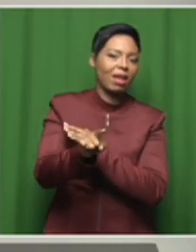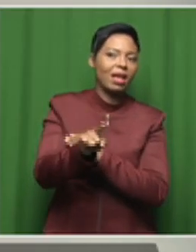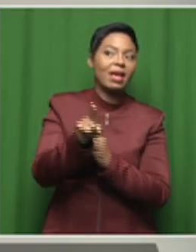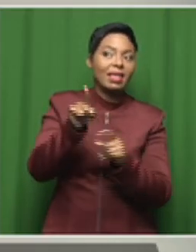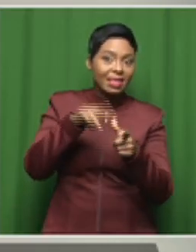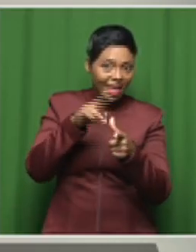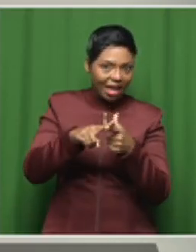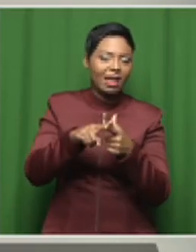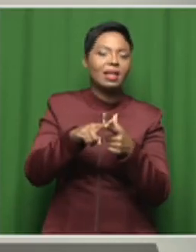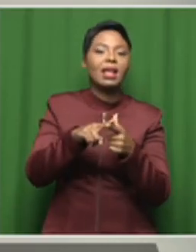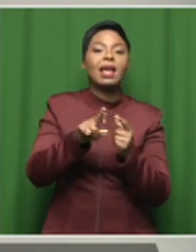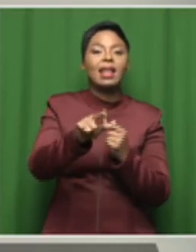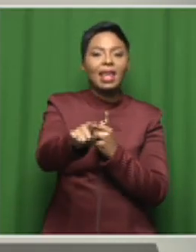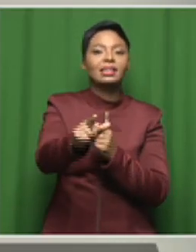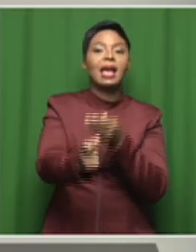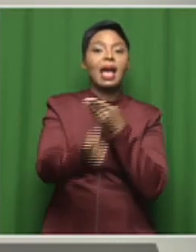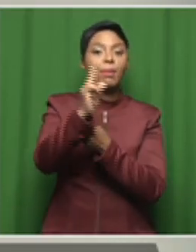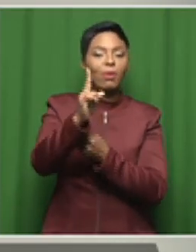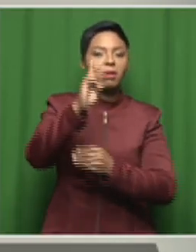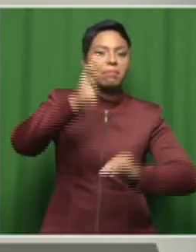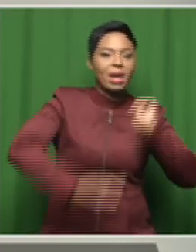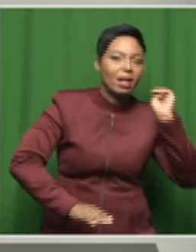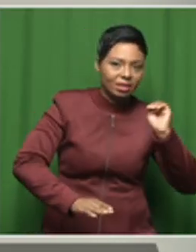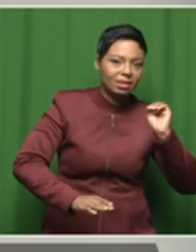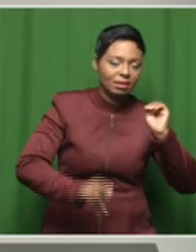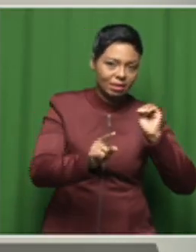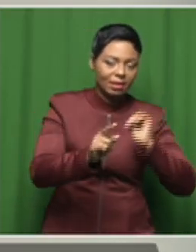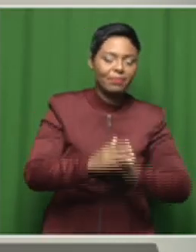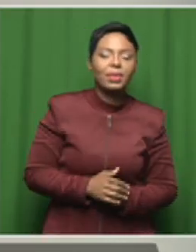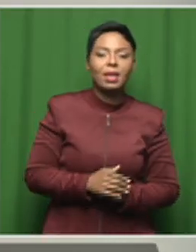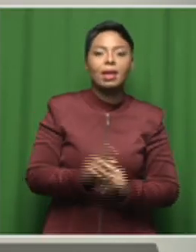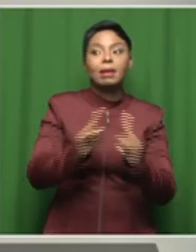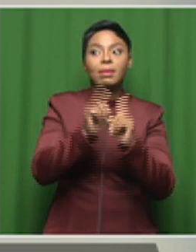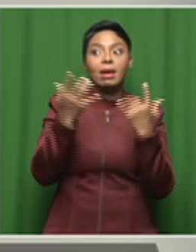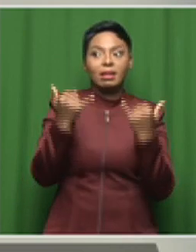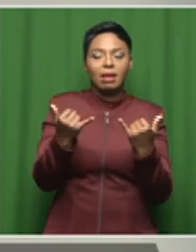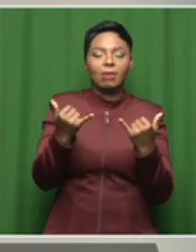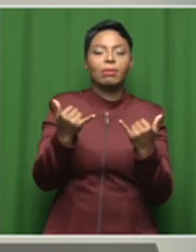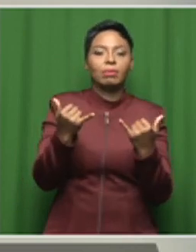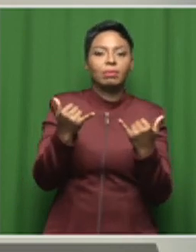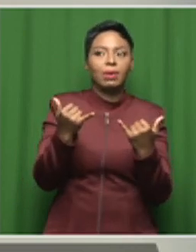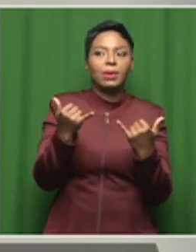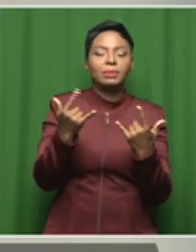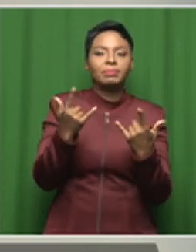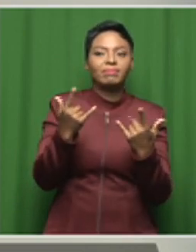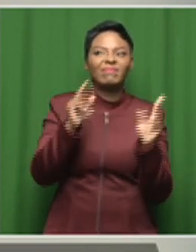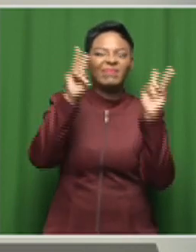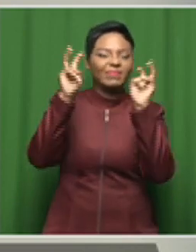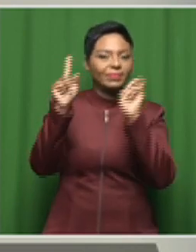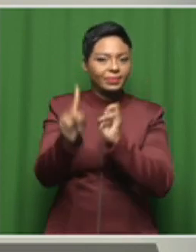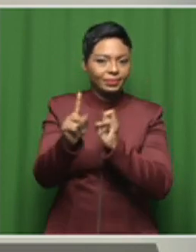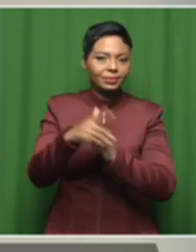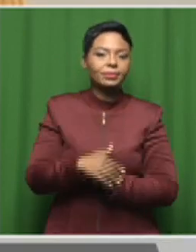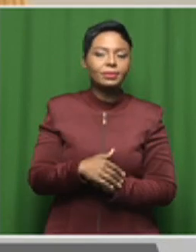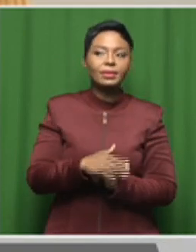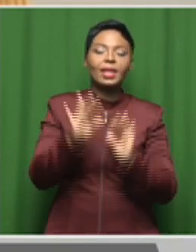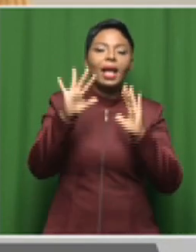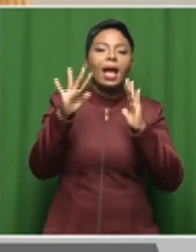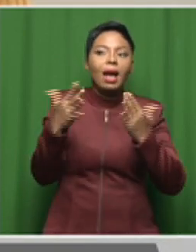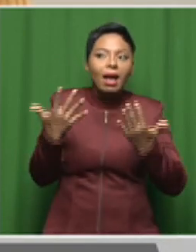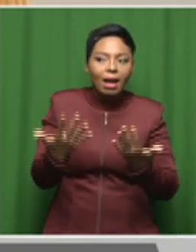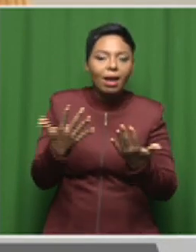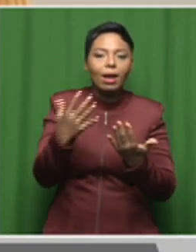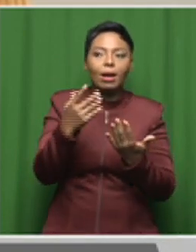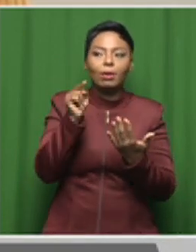penalties. As far as the practical implications are concerned, the conservative approach that a lot